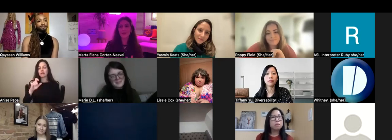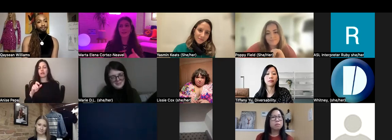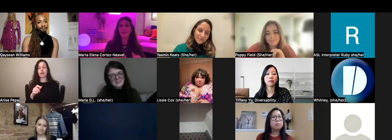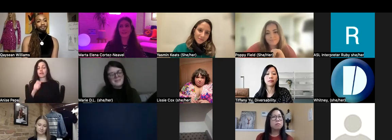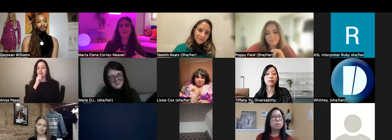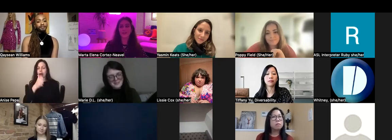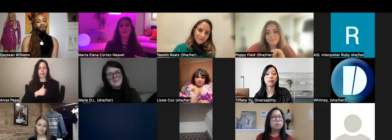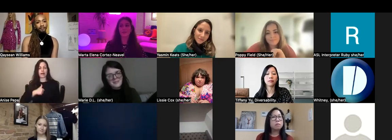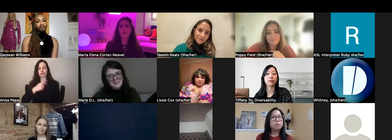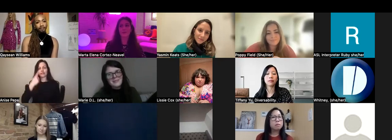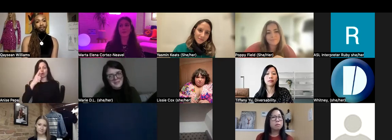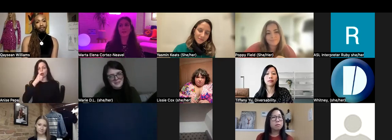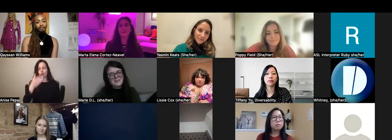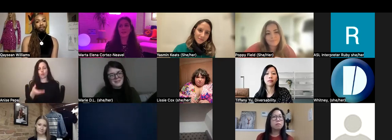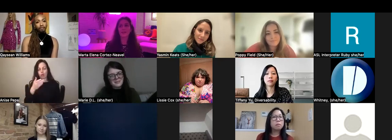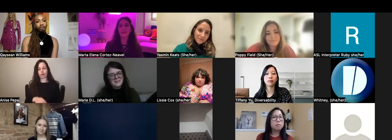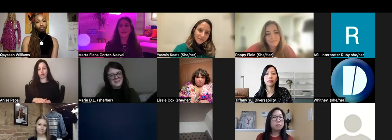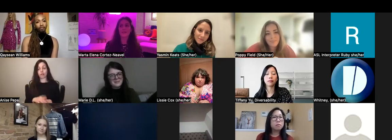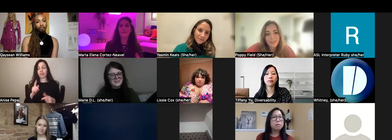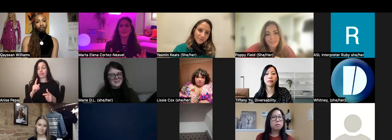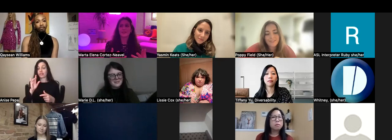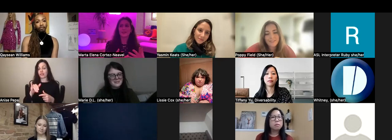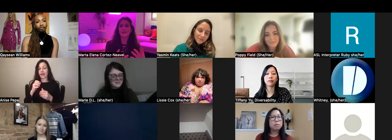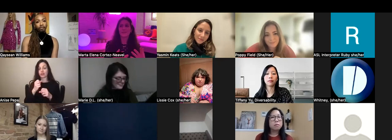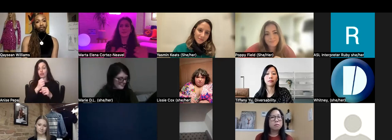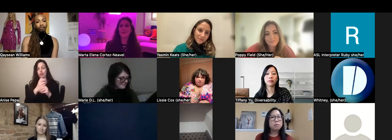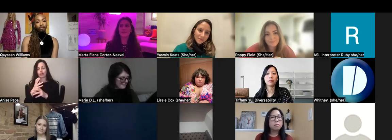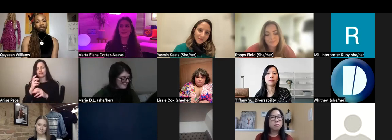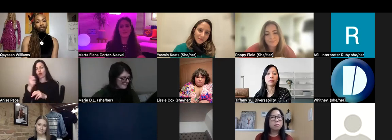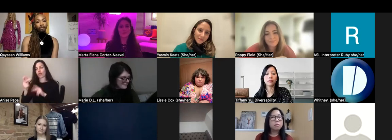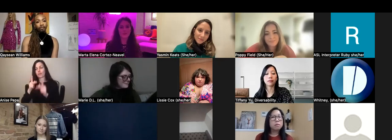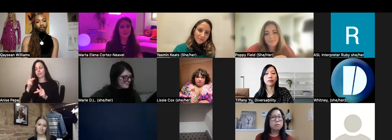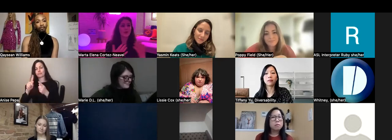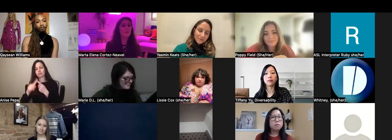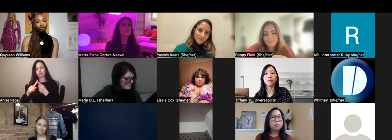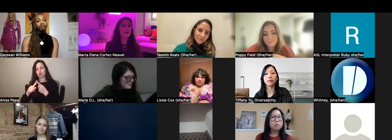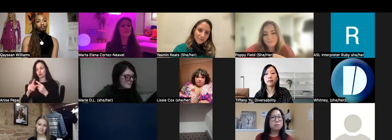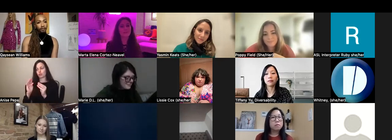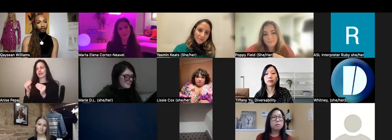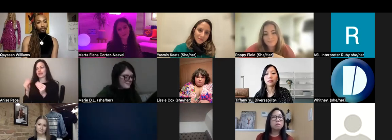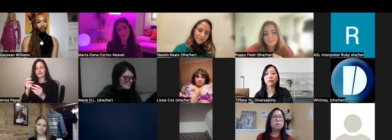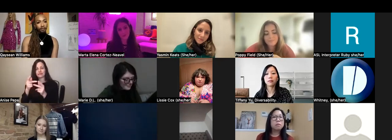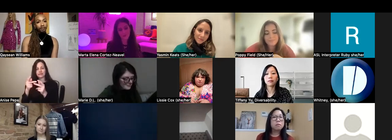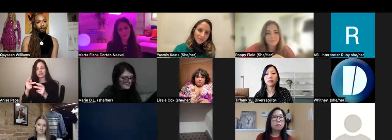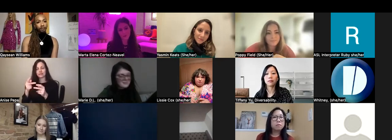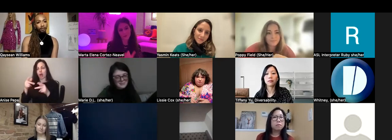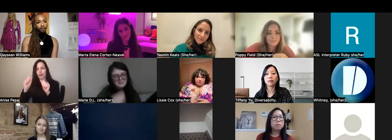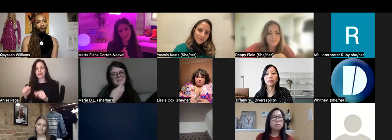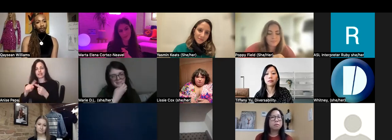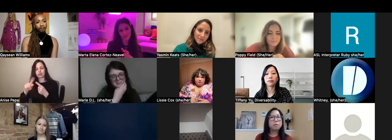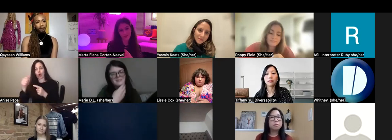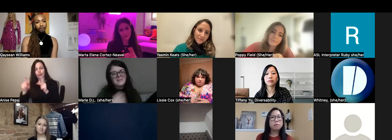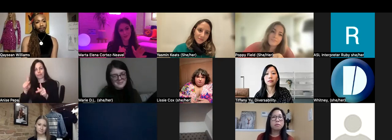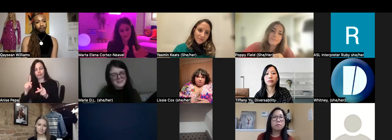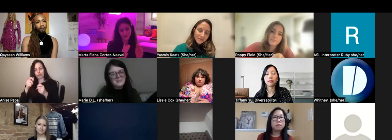yourself like gives other people like the space to do so. Like it opens up the space for other people to do the same